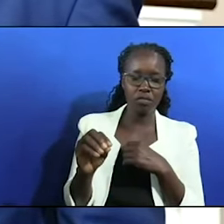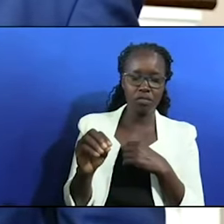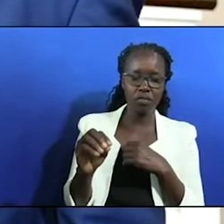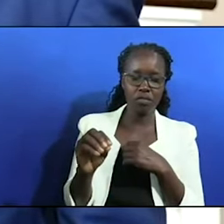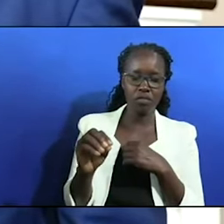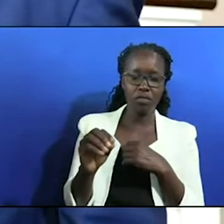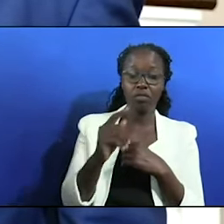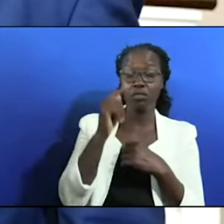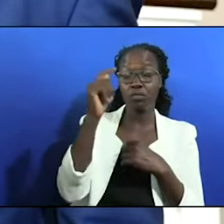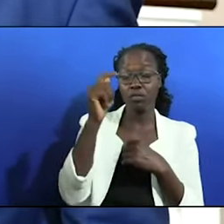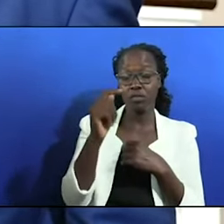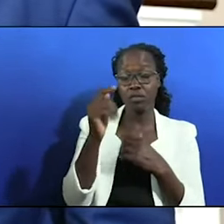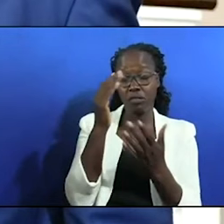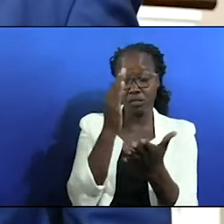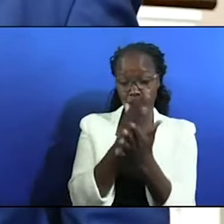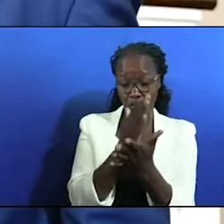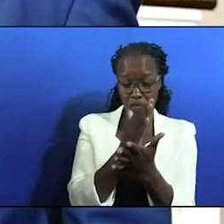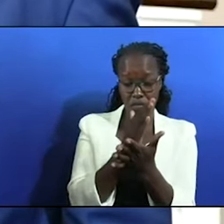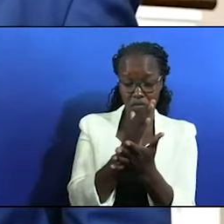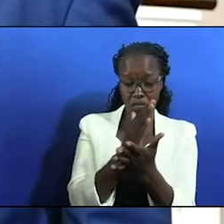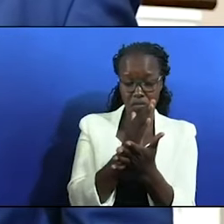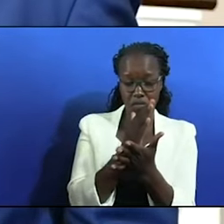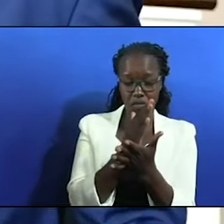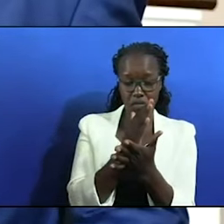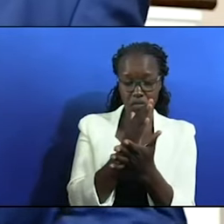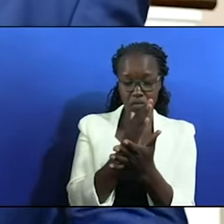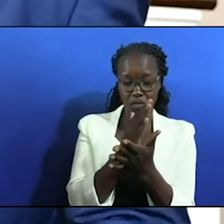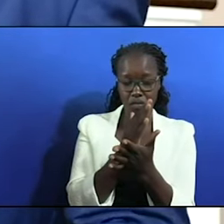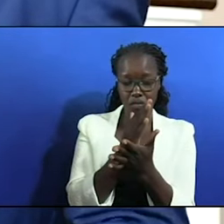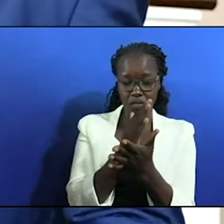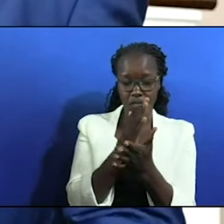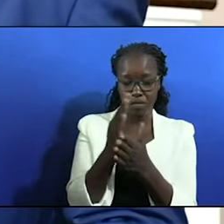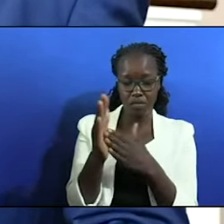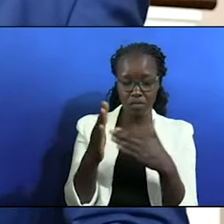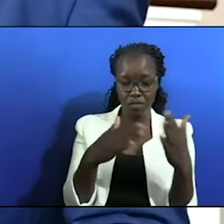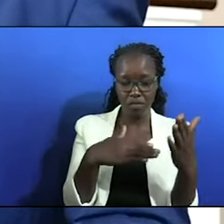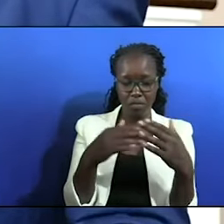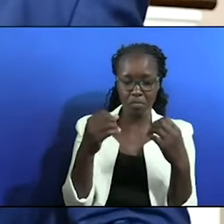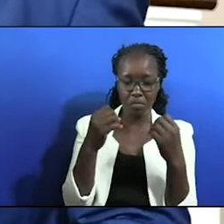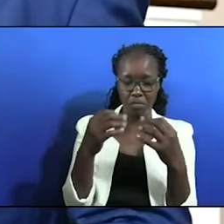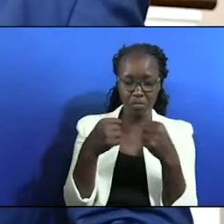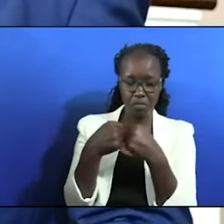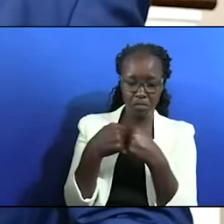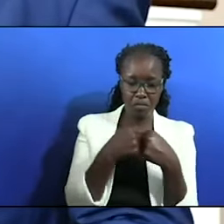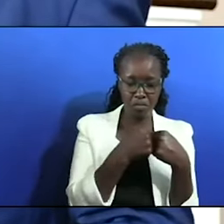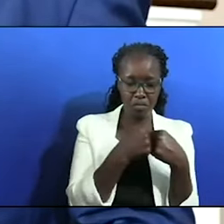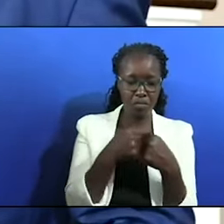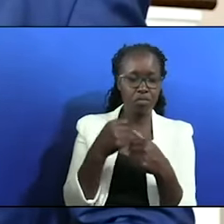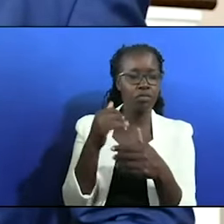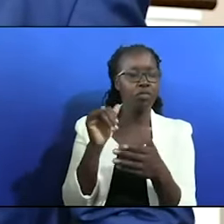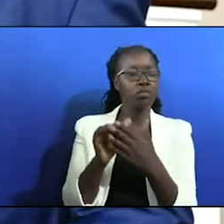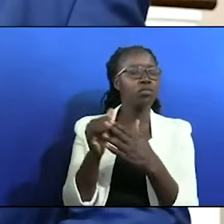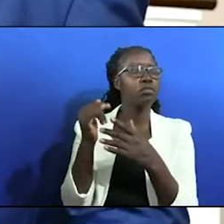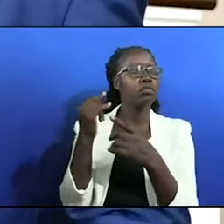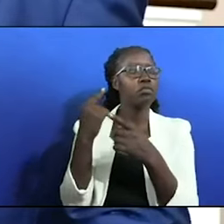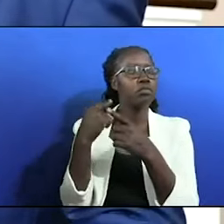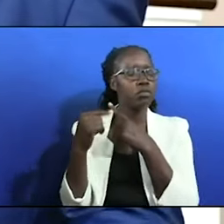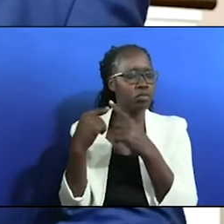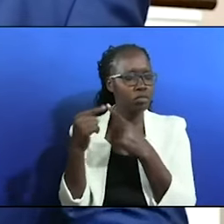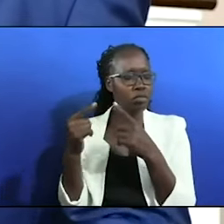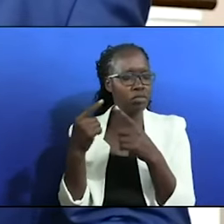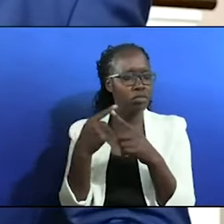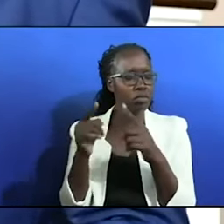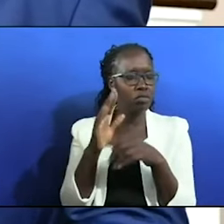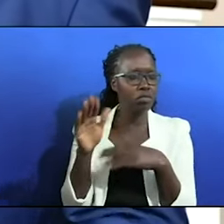His testimony is real. It's an indicator of many challenges that we undergo. But God, those